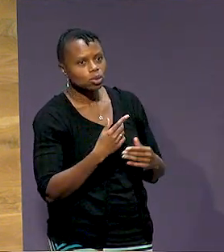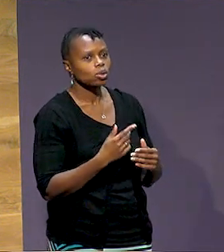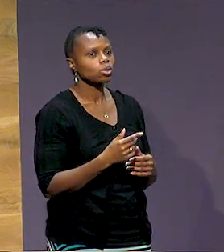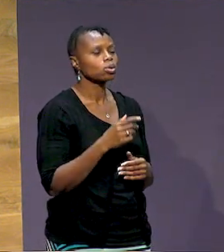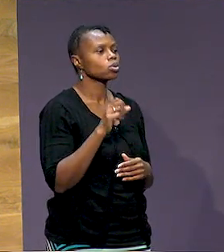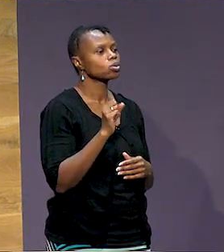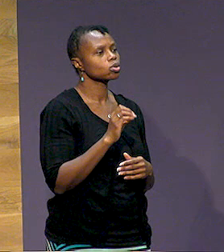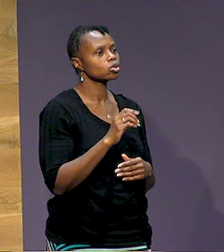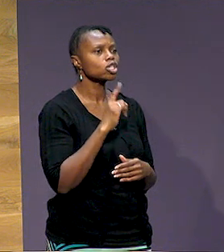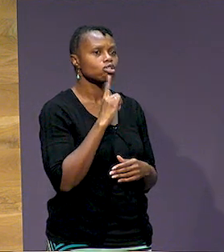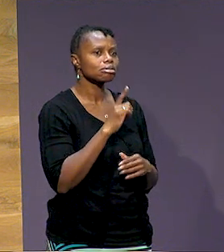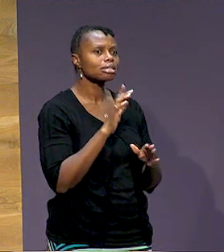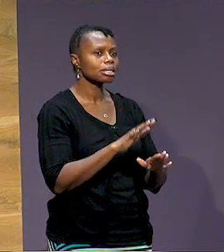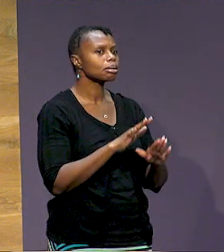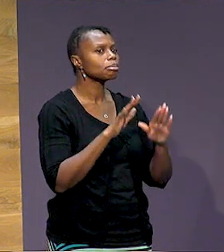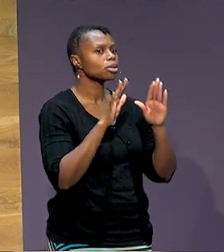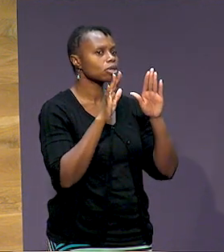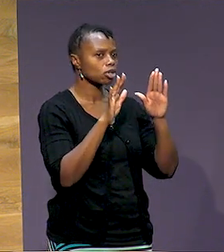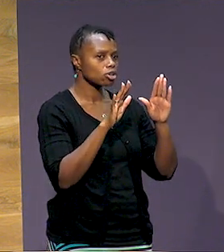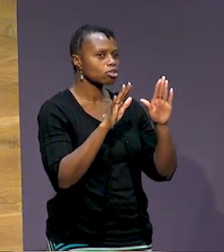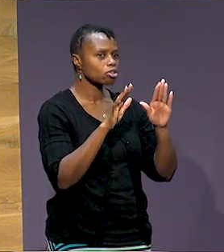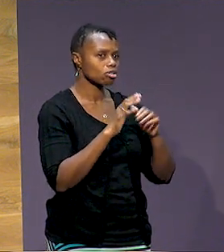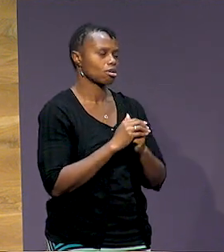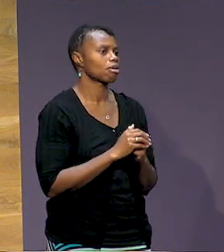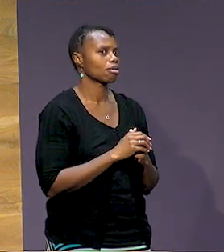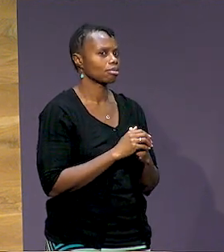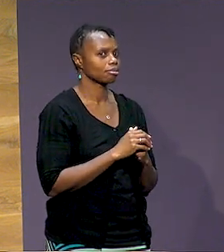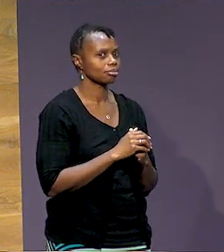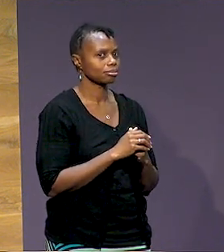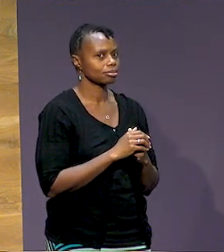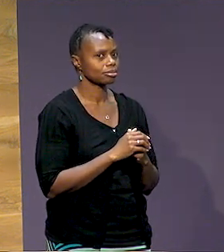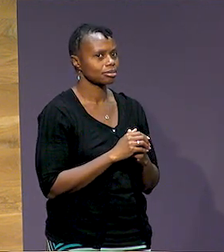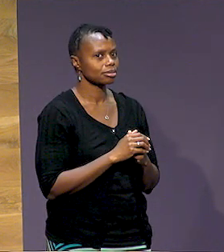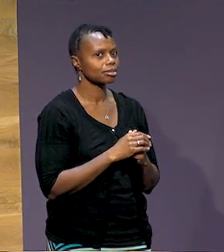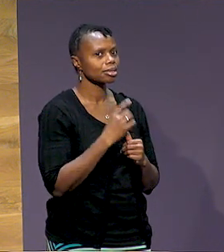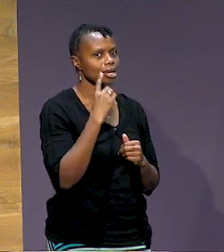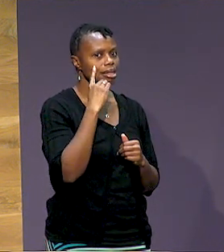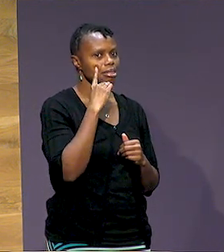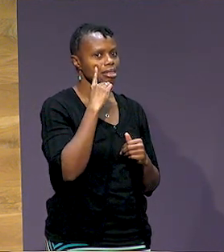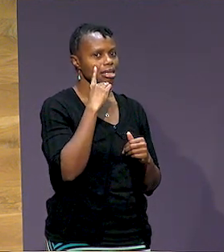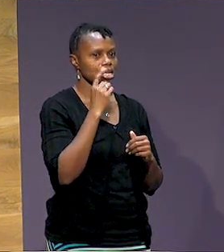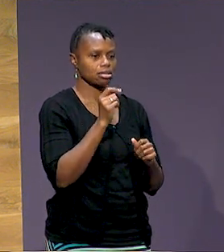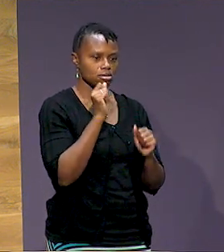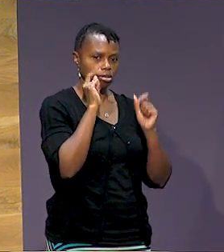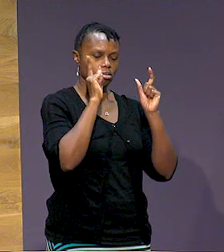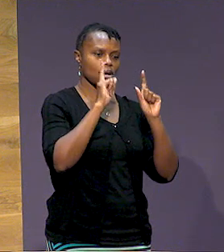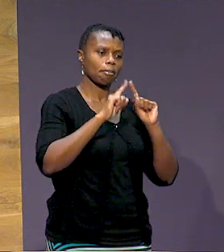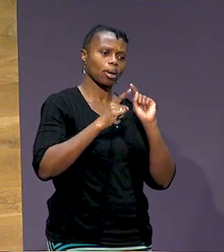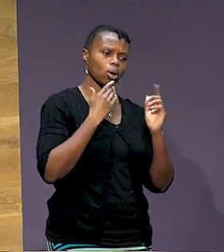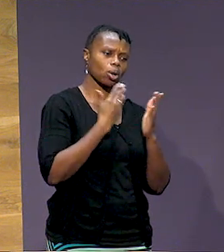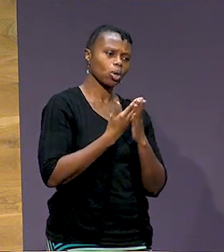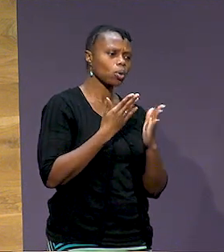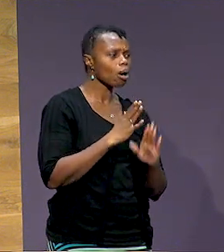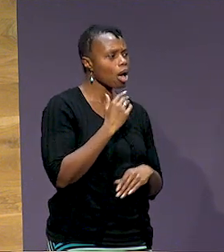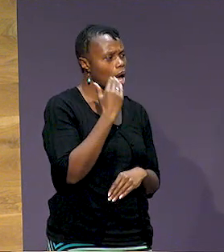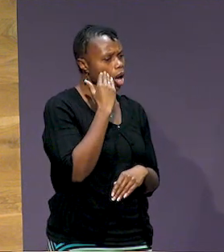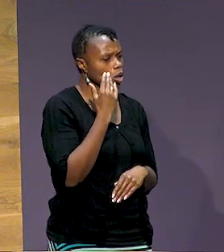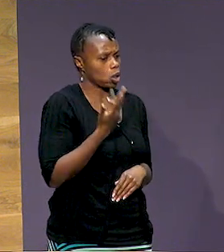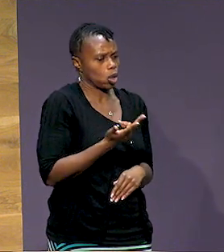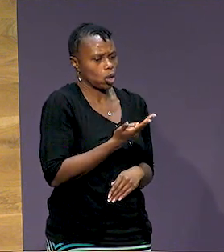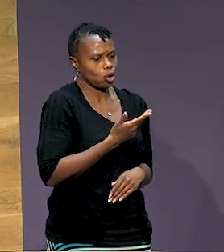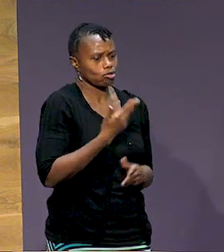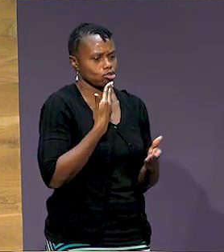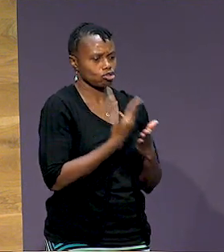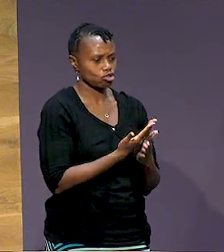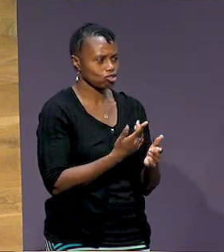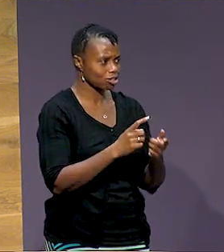just that has been great. I think it's been also very surprising in a very good way, the fact that I knew that we were good friends. I just